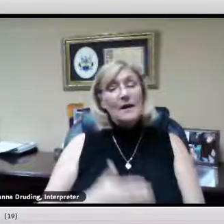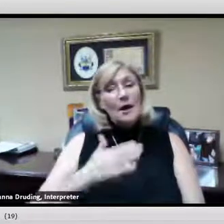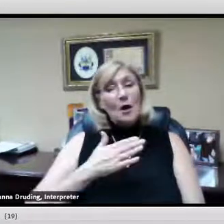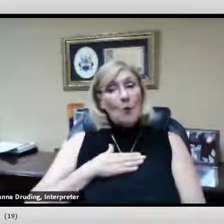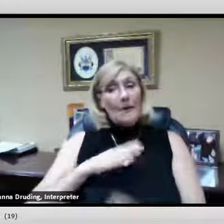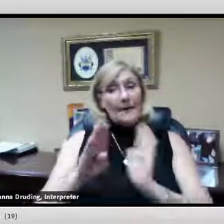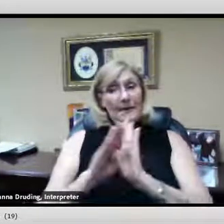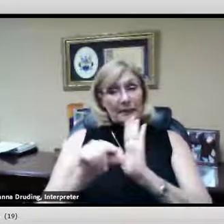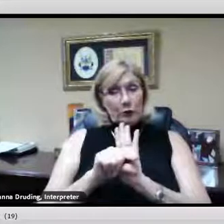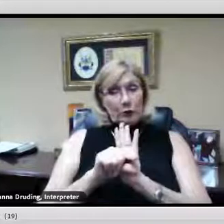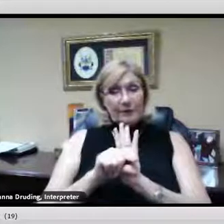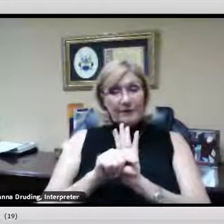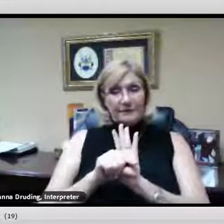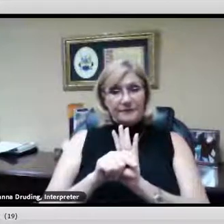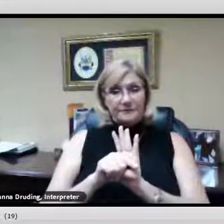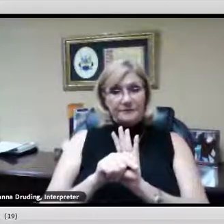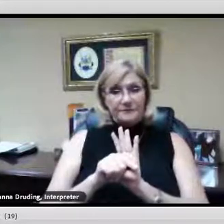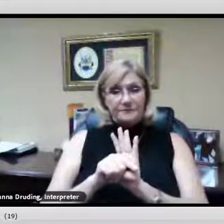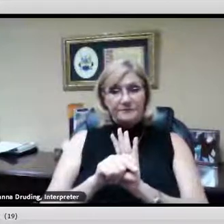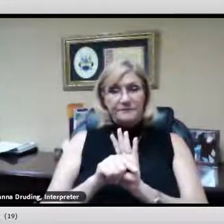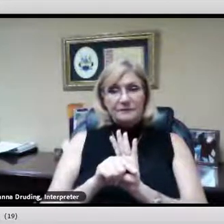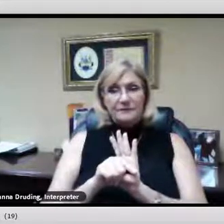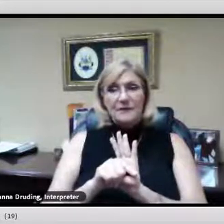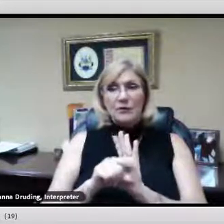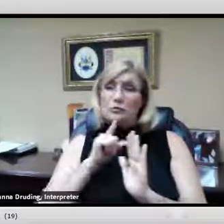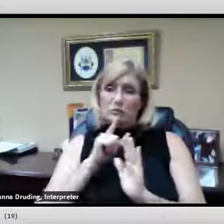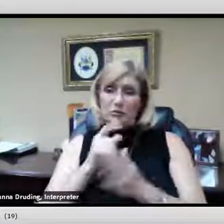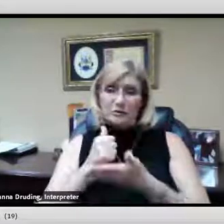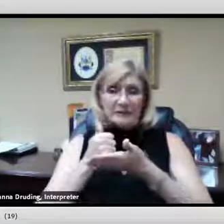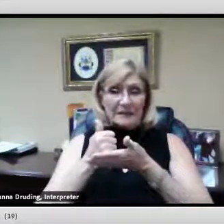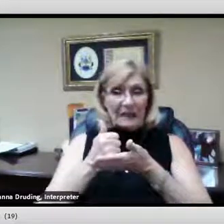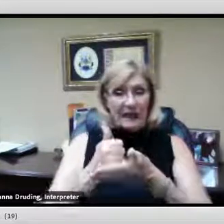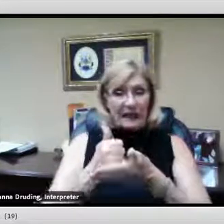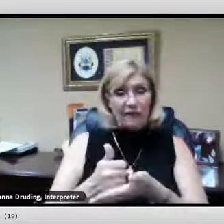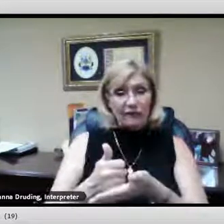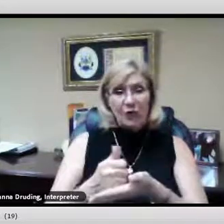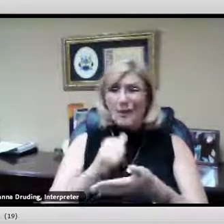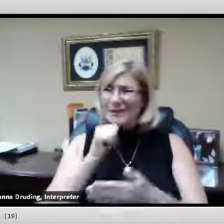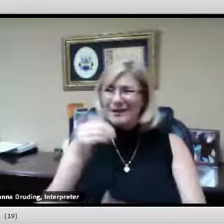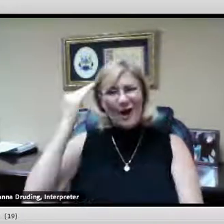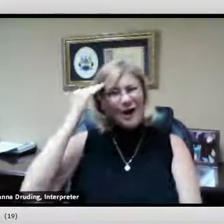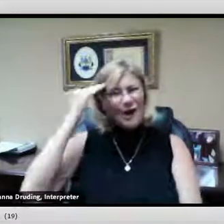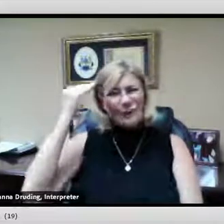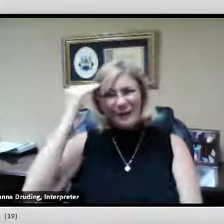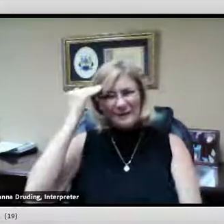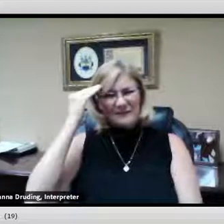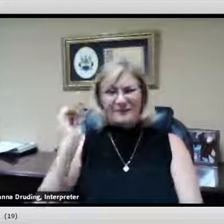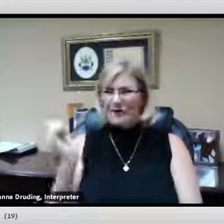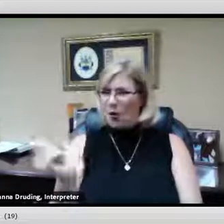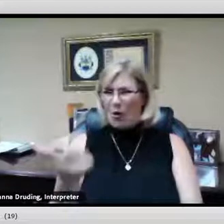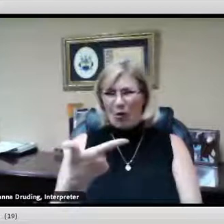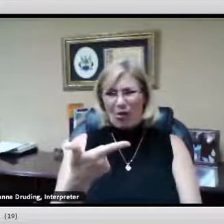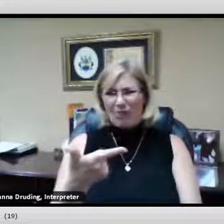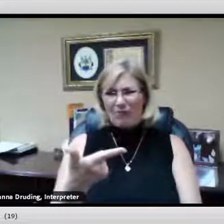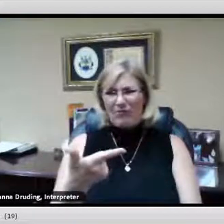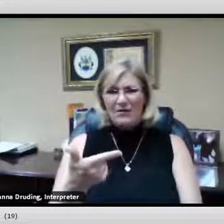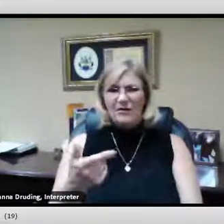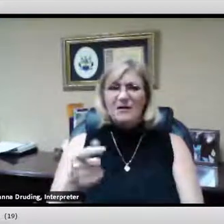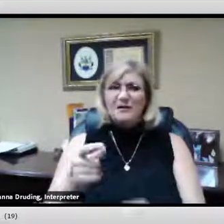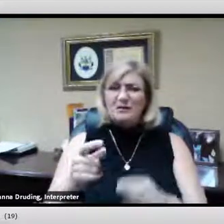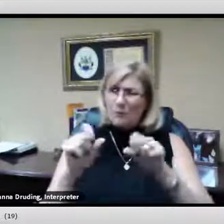So my background was helpful but not comprehensive at all. And for the